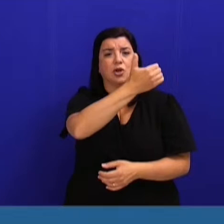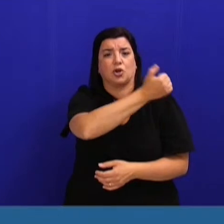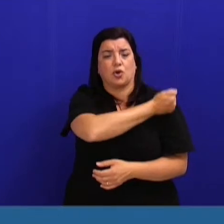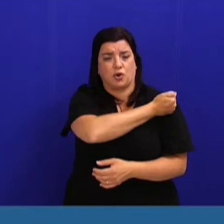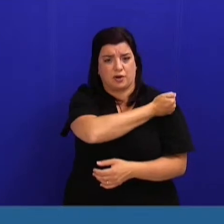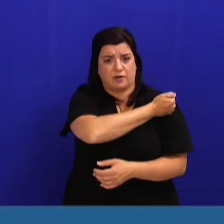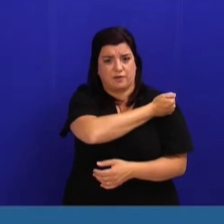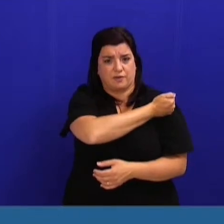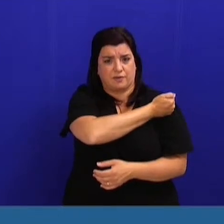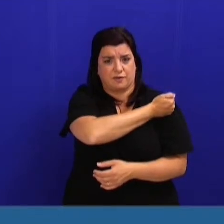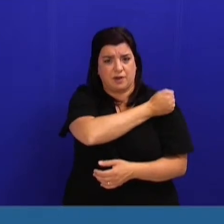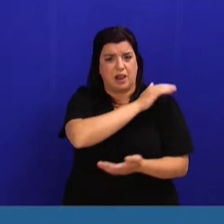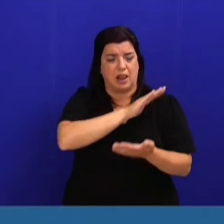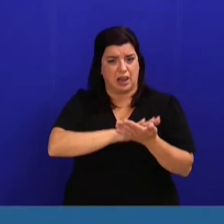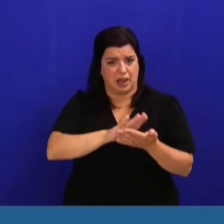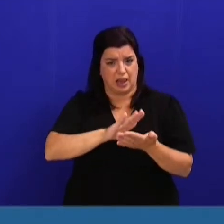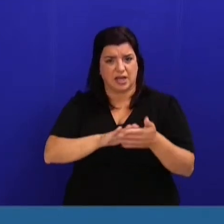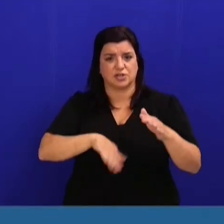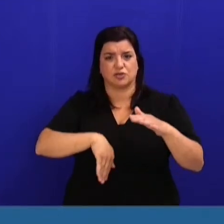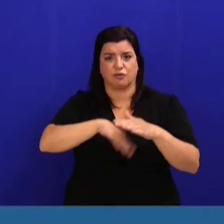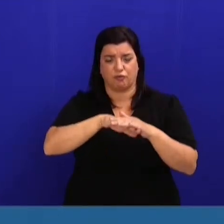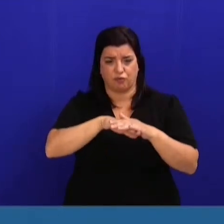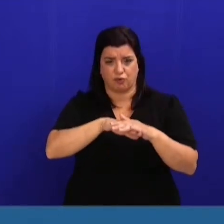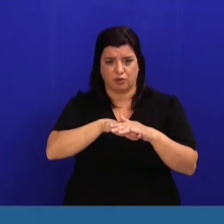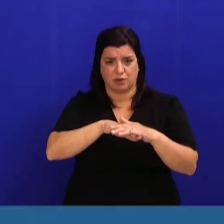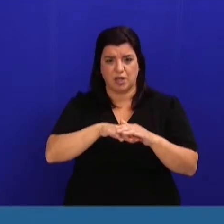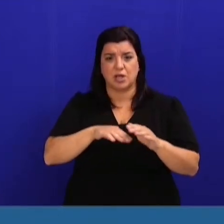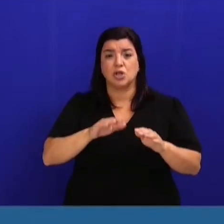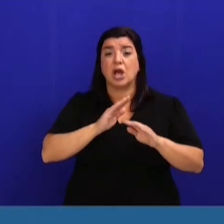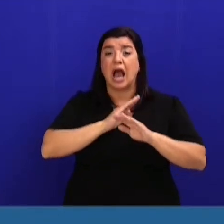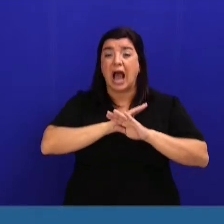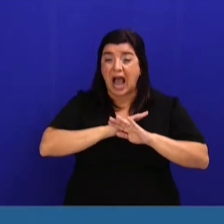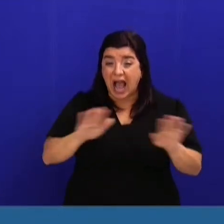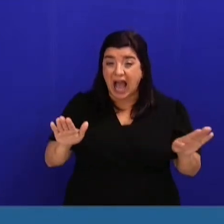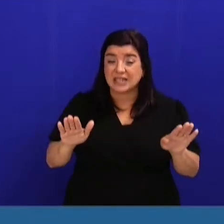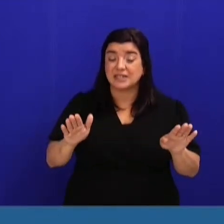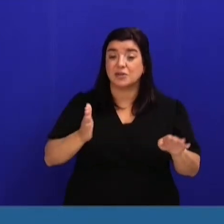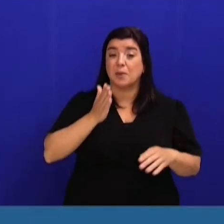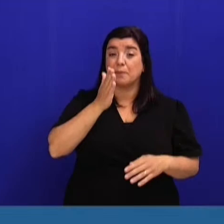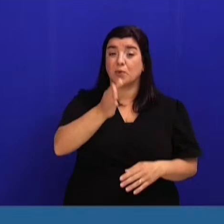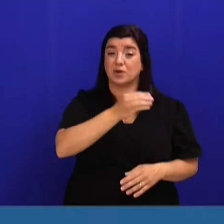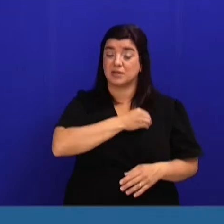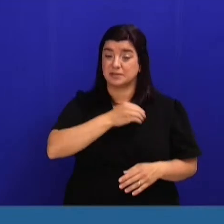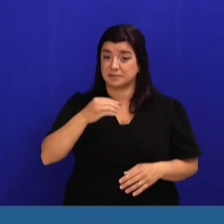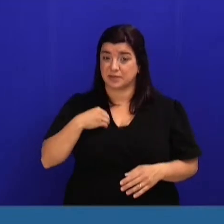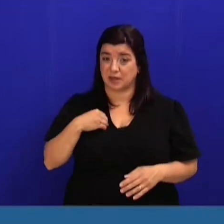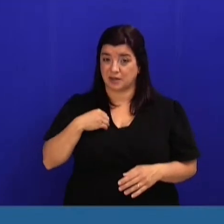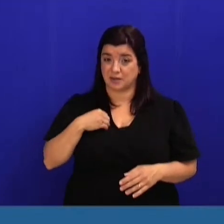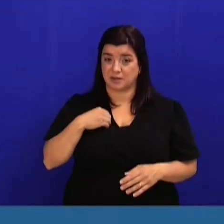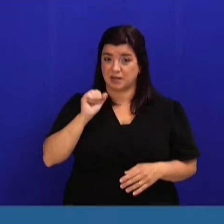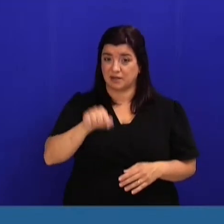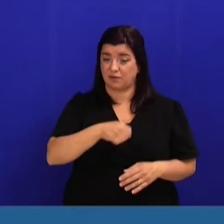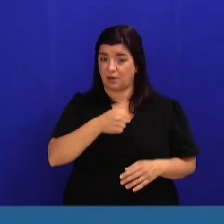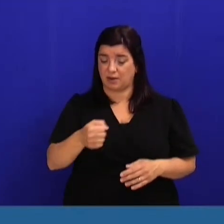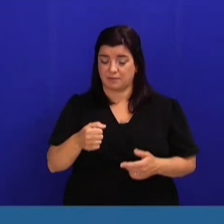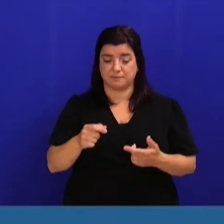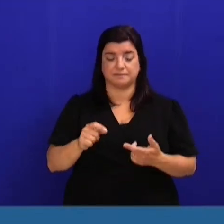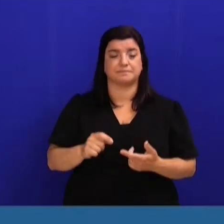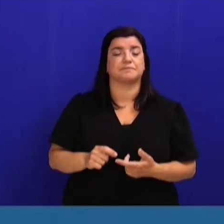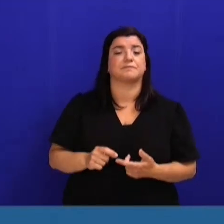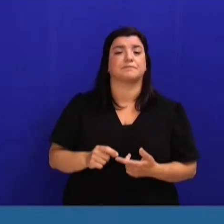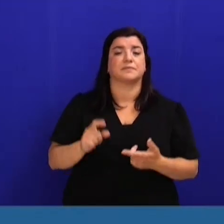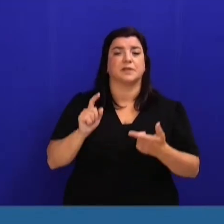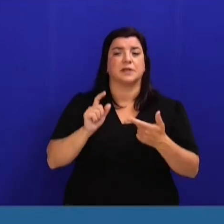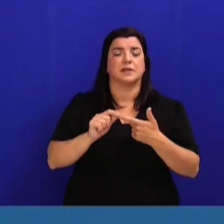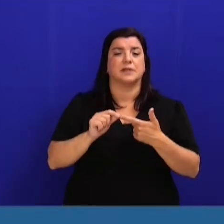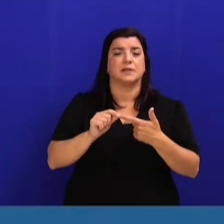this from the start of the vaccine rollout. Secondly, regarding the vaccine certificates, with the current